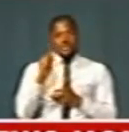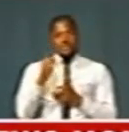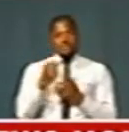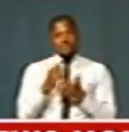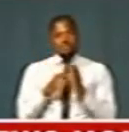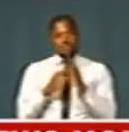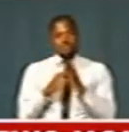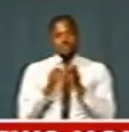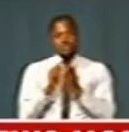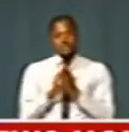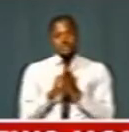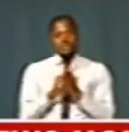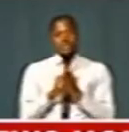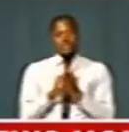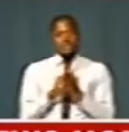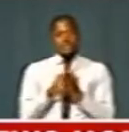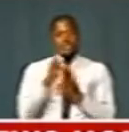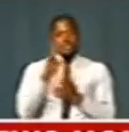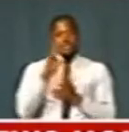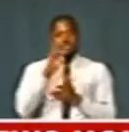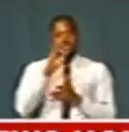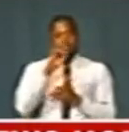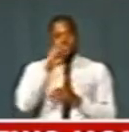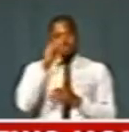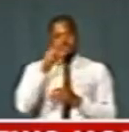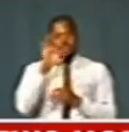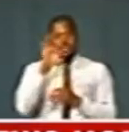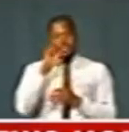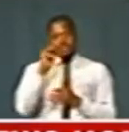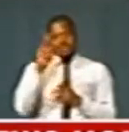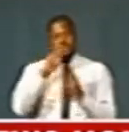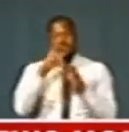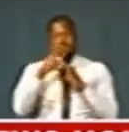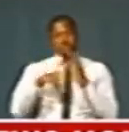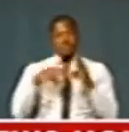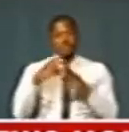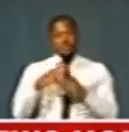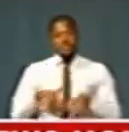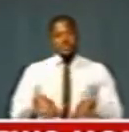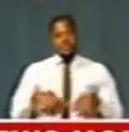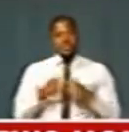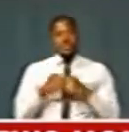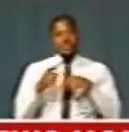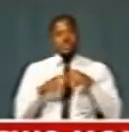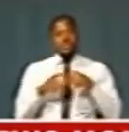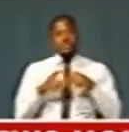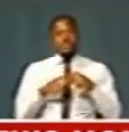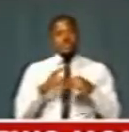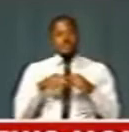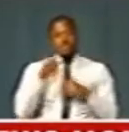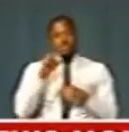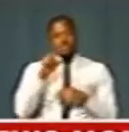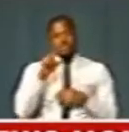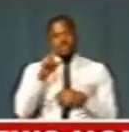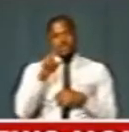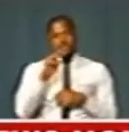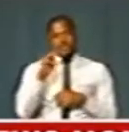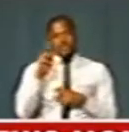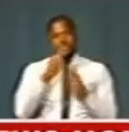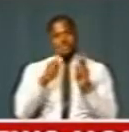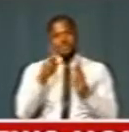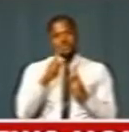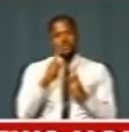show that 37.9 million people globally are living with HIV, while 1.1 million